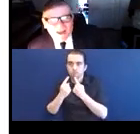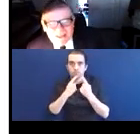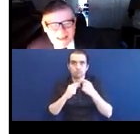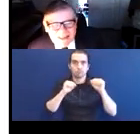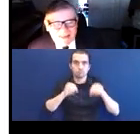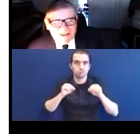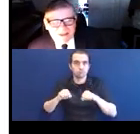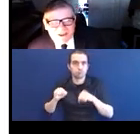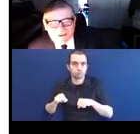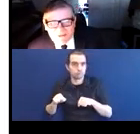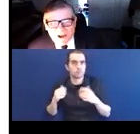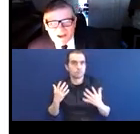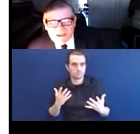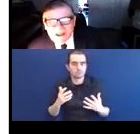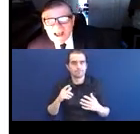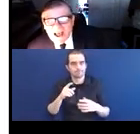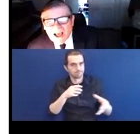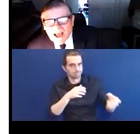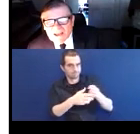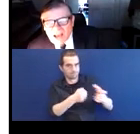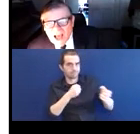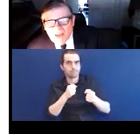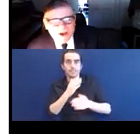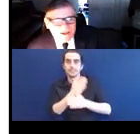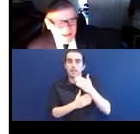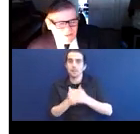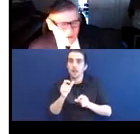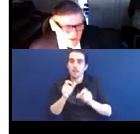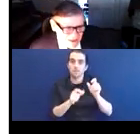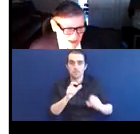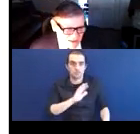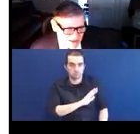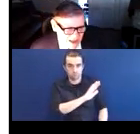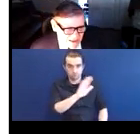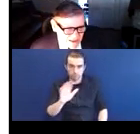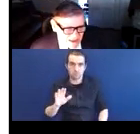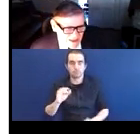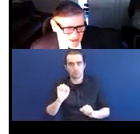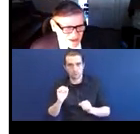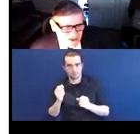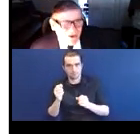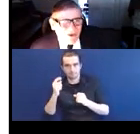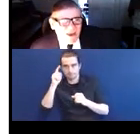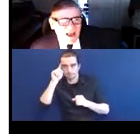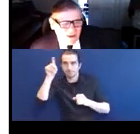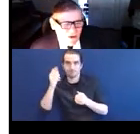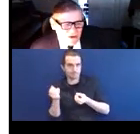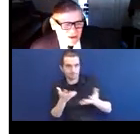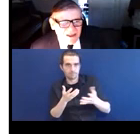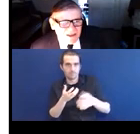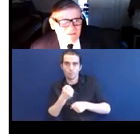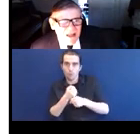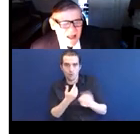provide incentives to employers to hire workers in the private sector, tax incentives and so on, and a